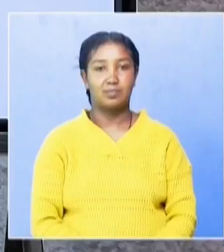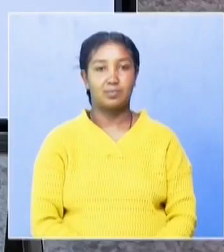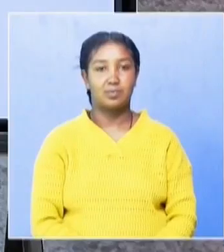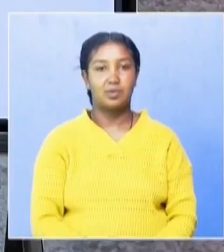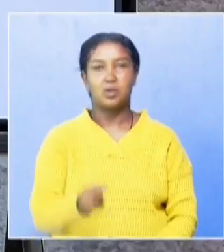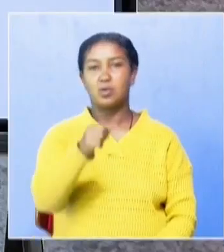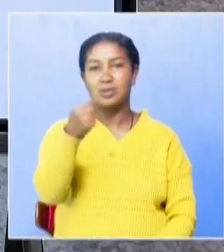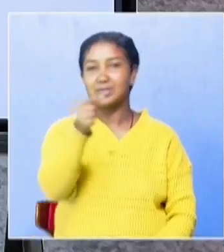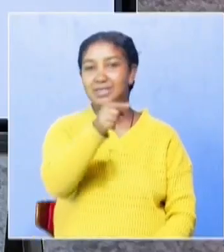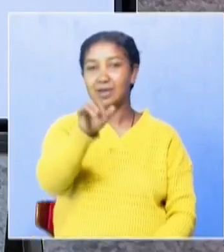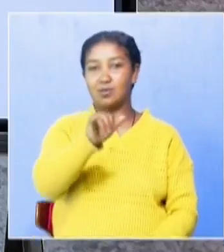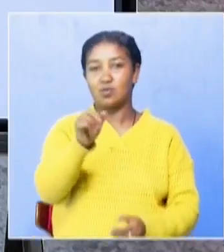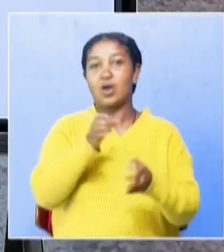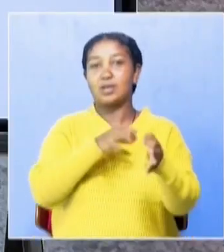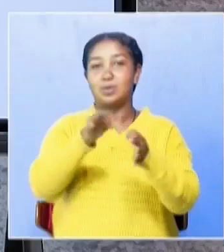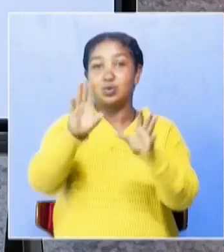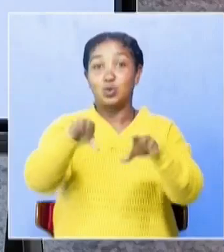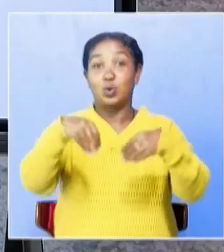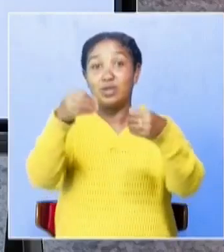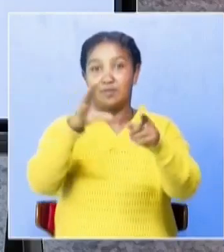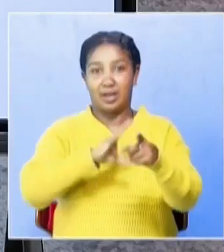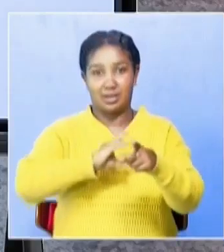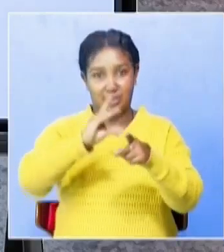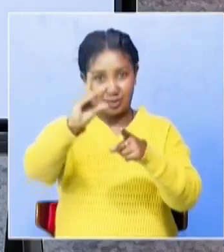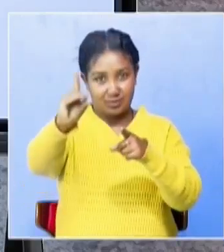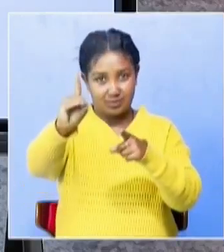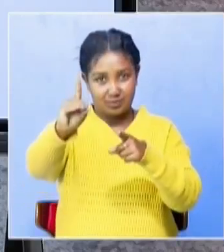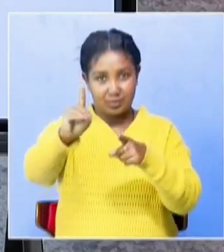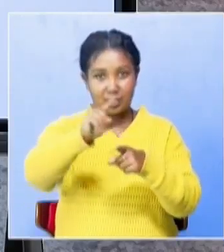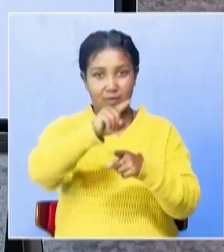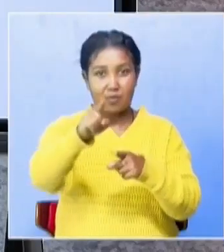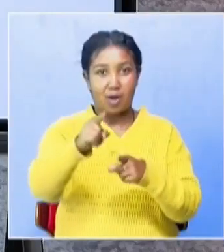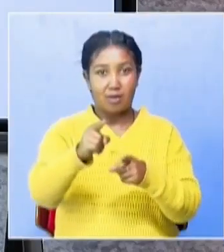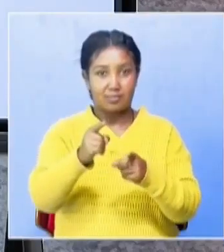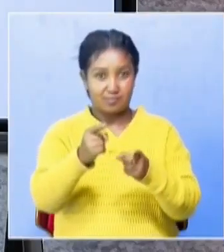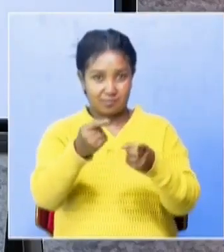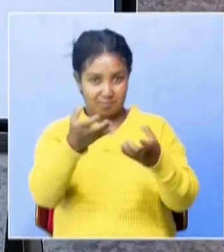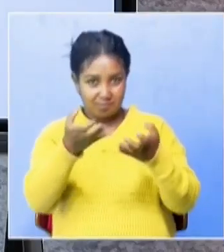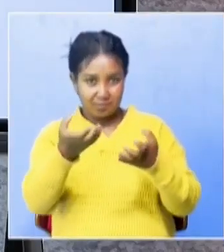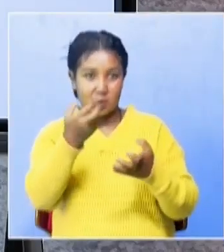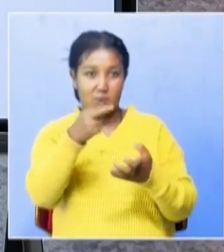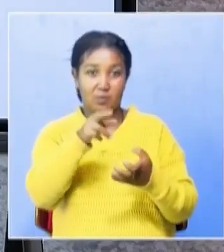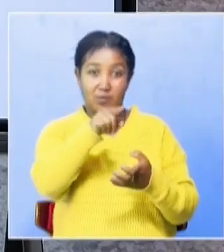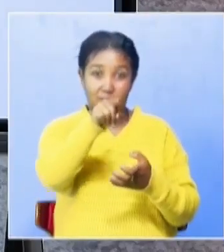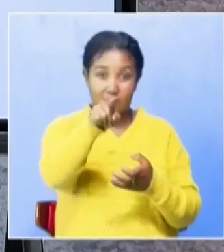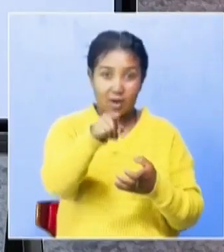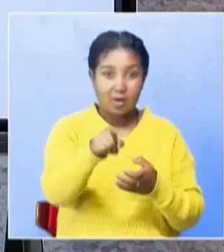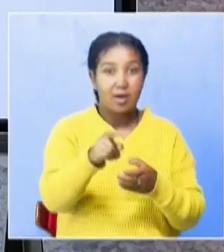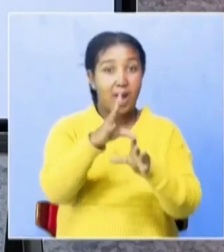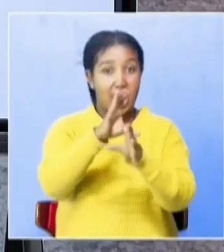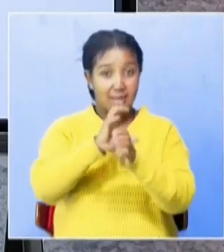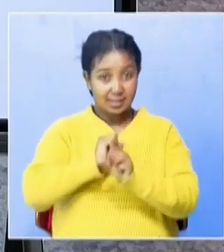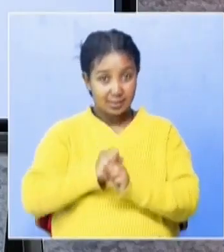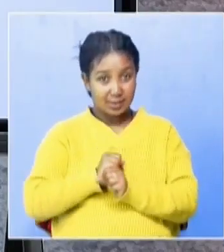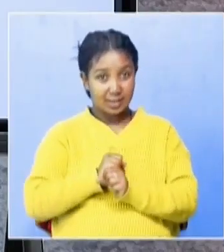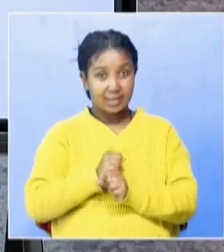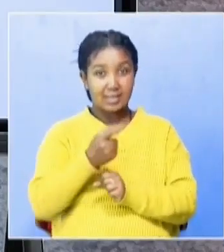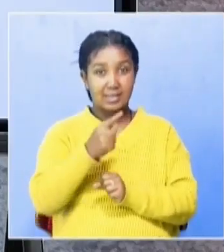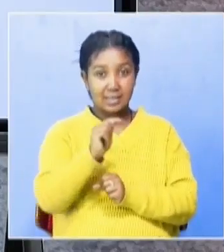You can use such kinds of expression to give the direction, okay? If you are interested or if you are accepting